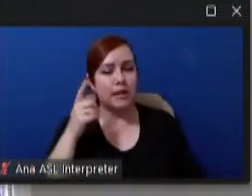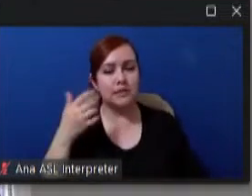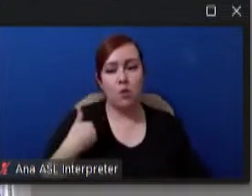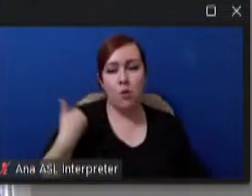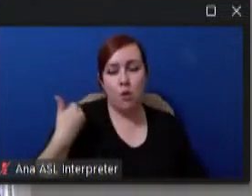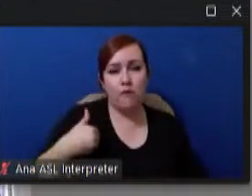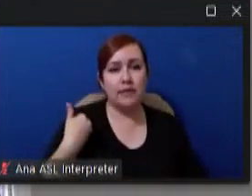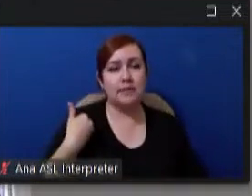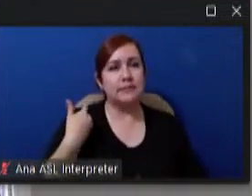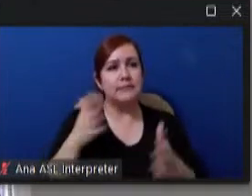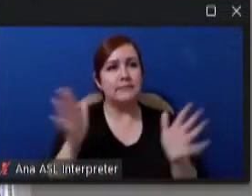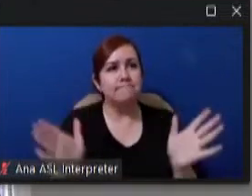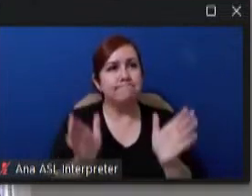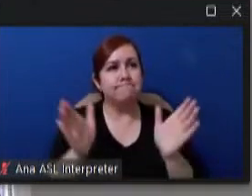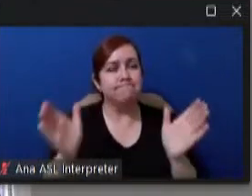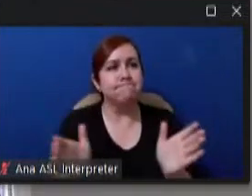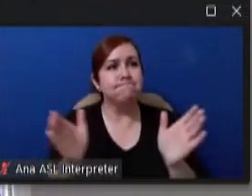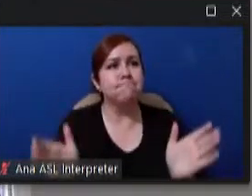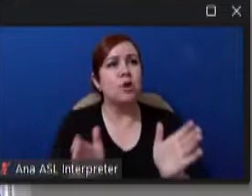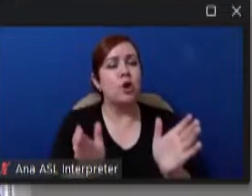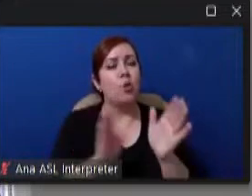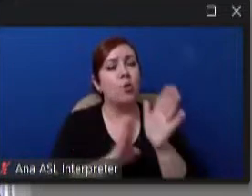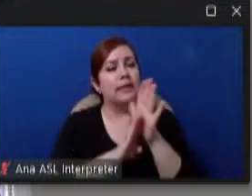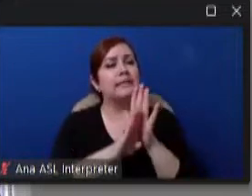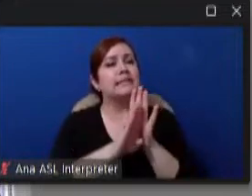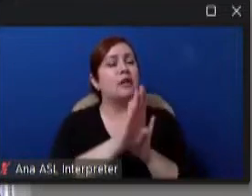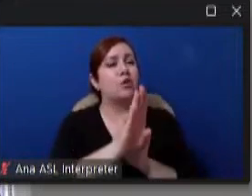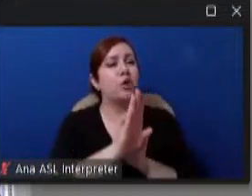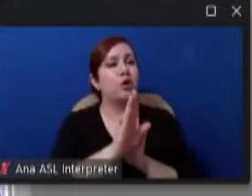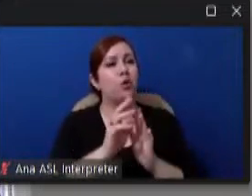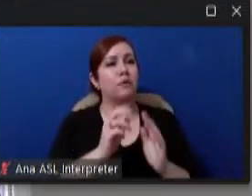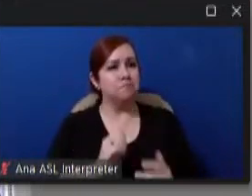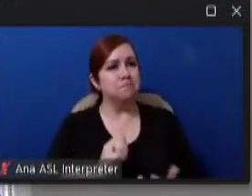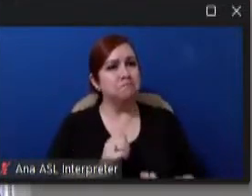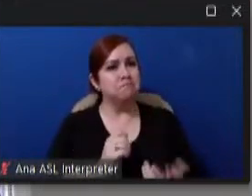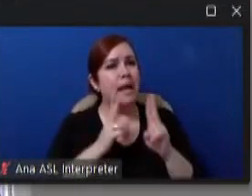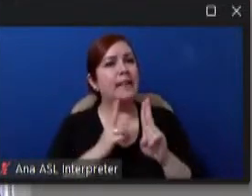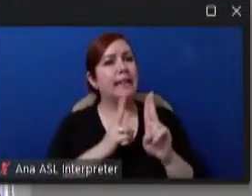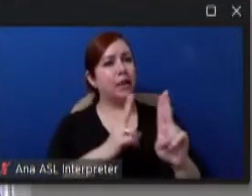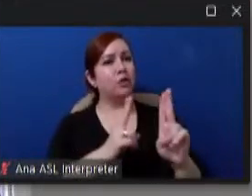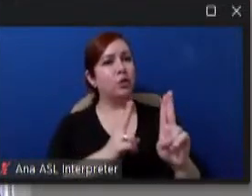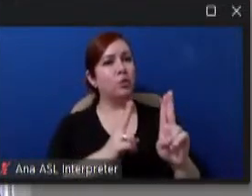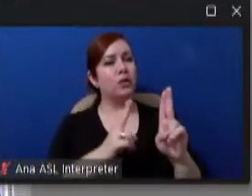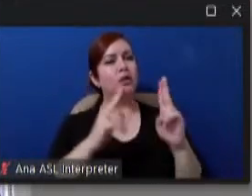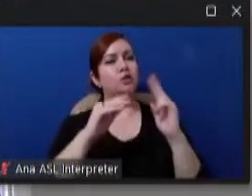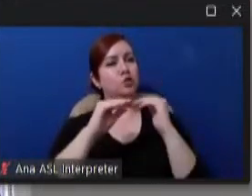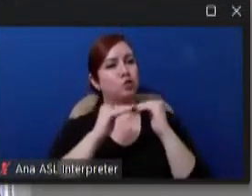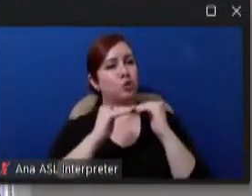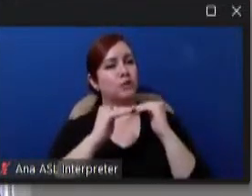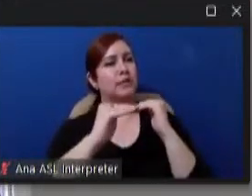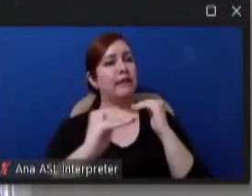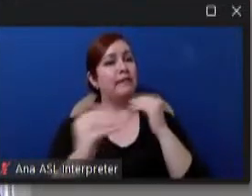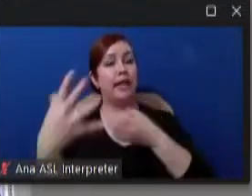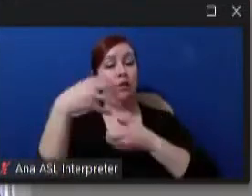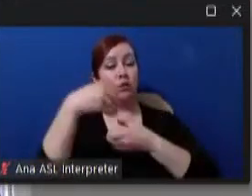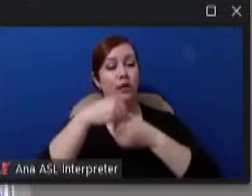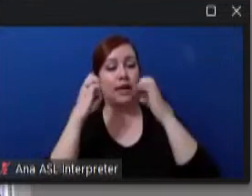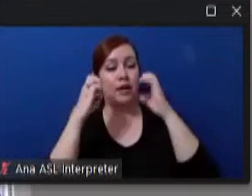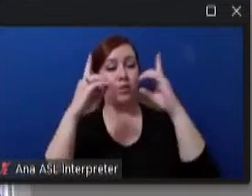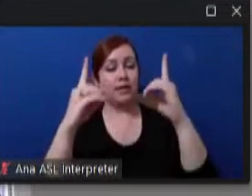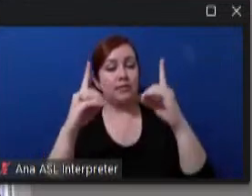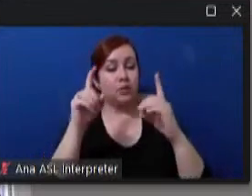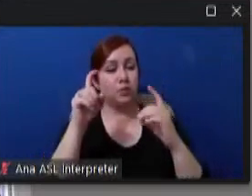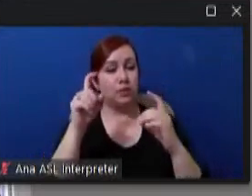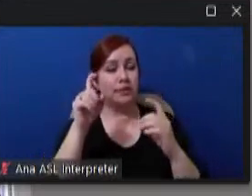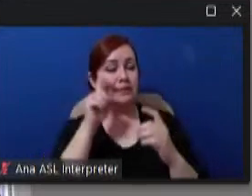of young deaf women, we are urging policies to make sure